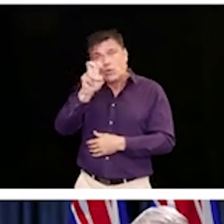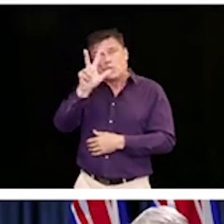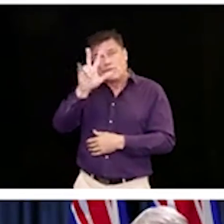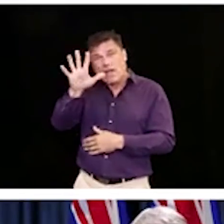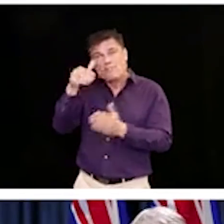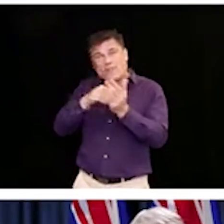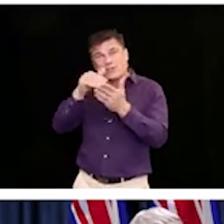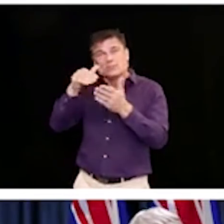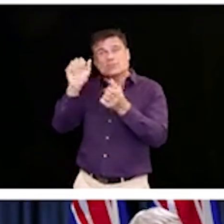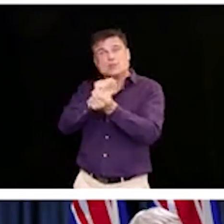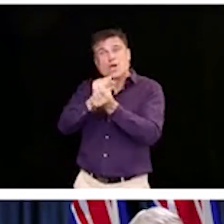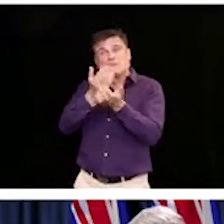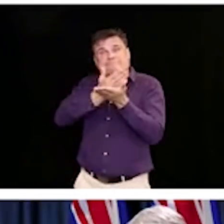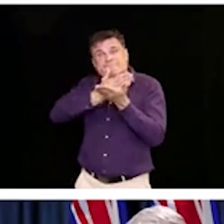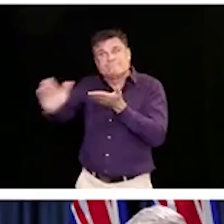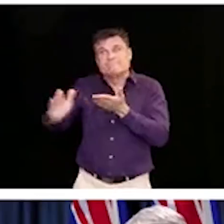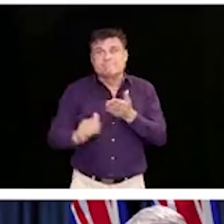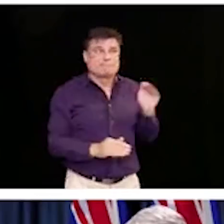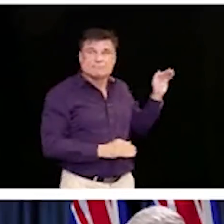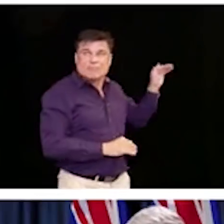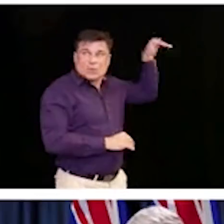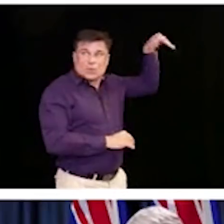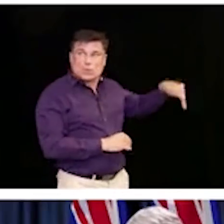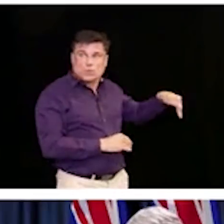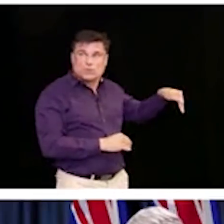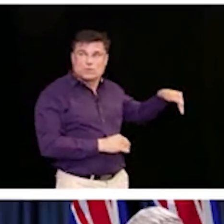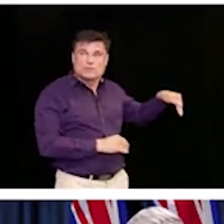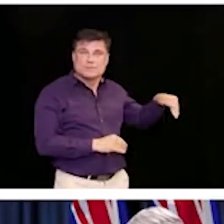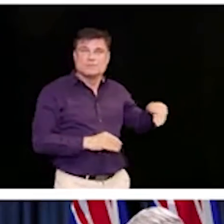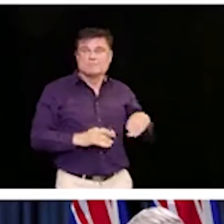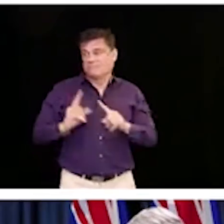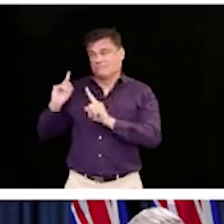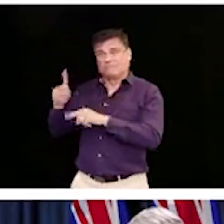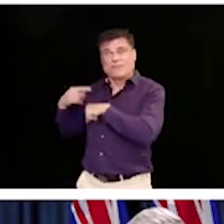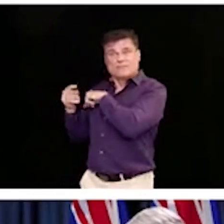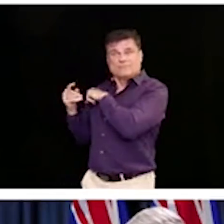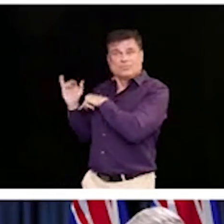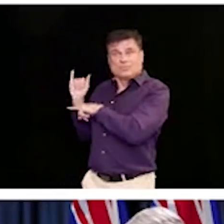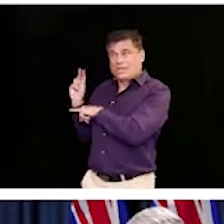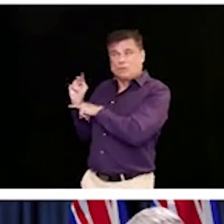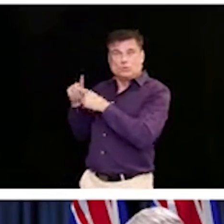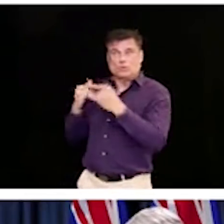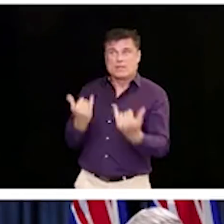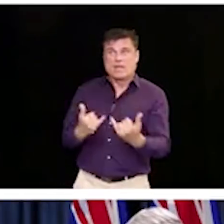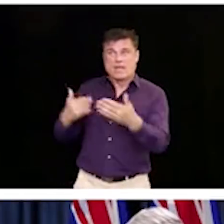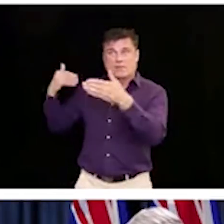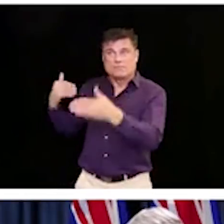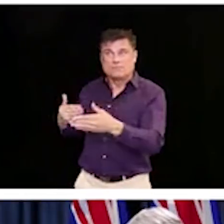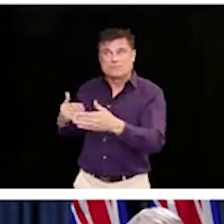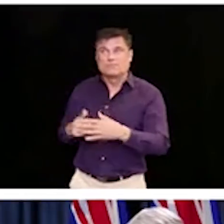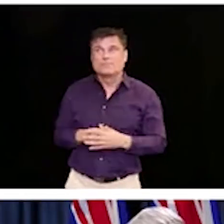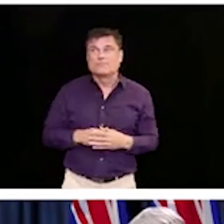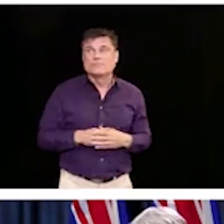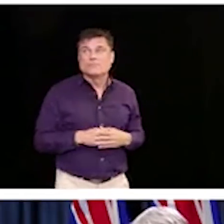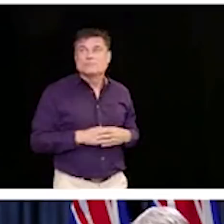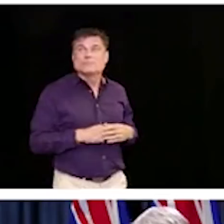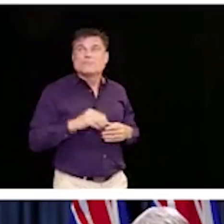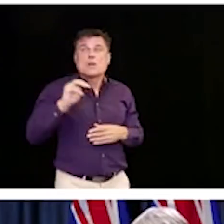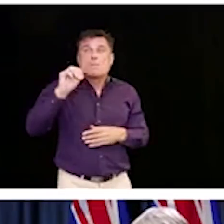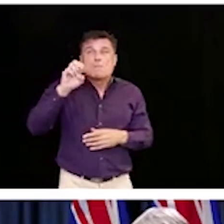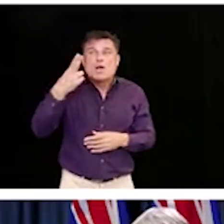235,100 fewer jobs in BC in June compared to February. And while the job losses in March and April